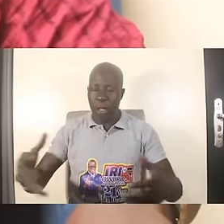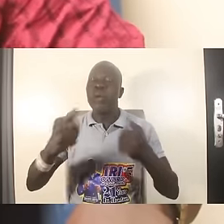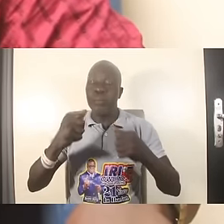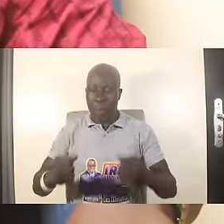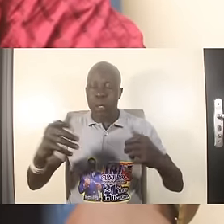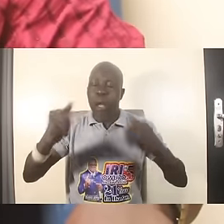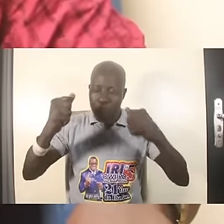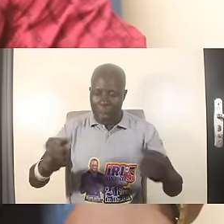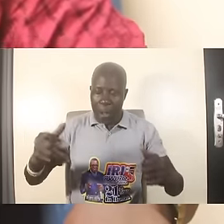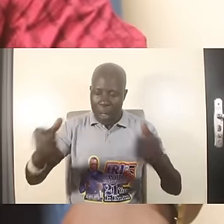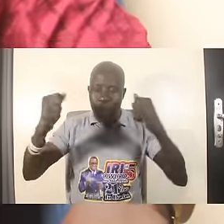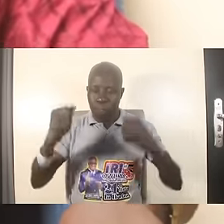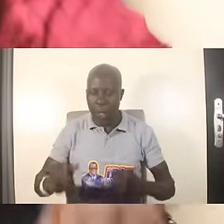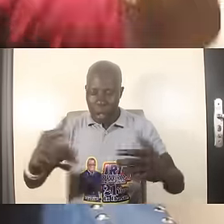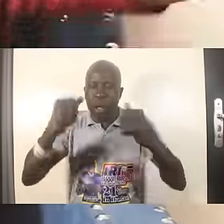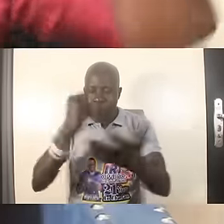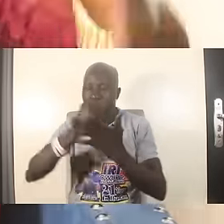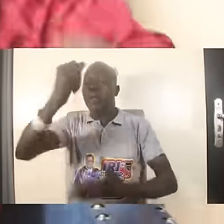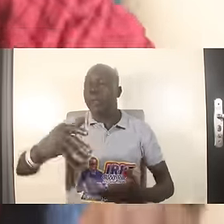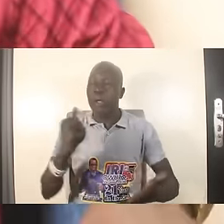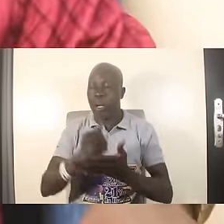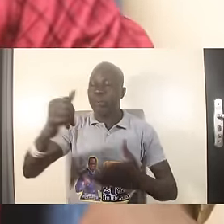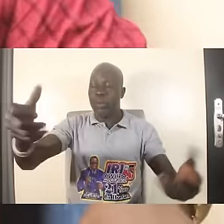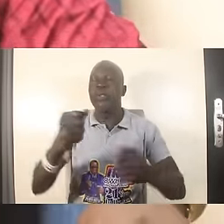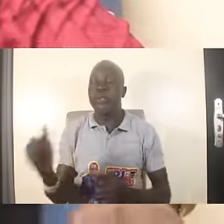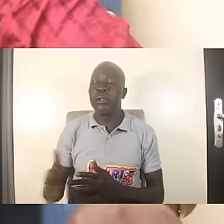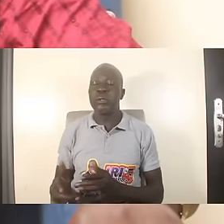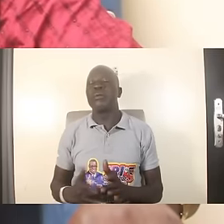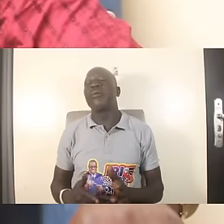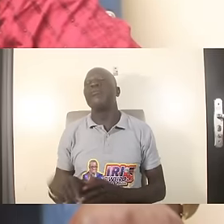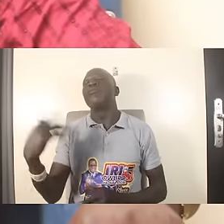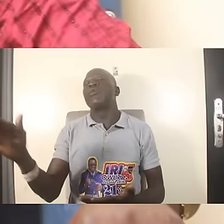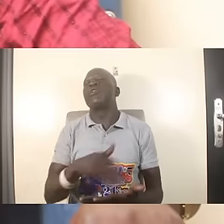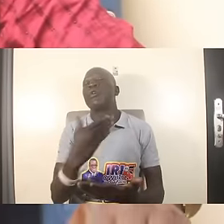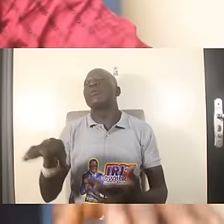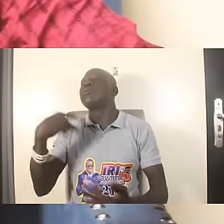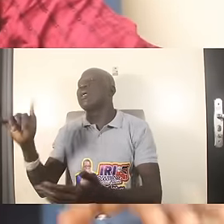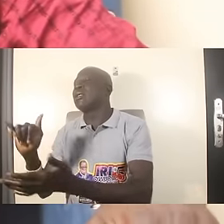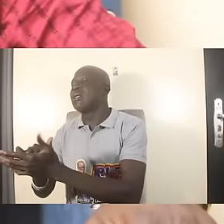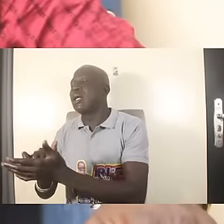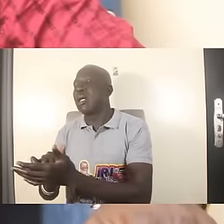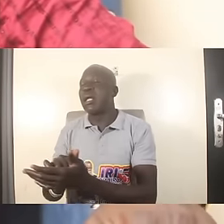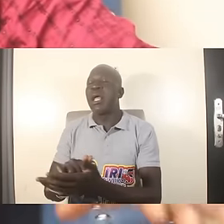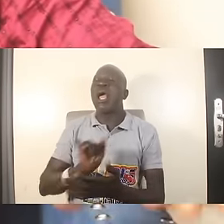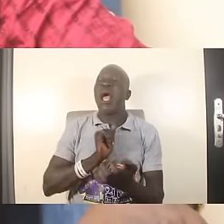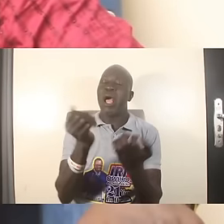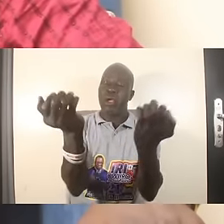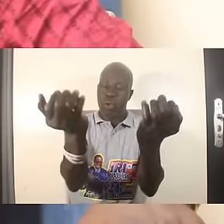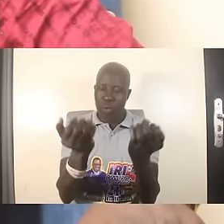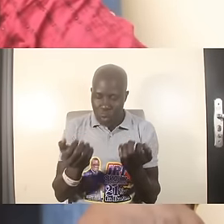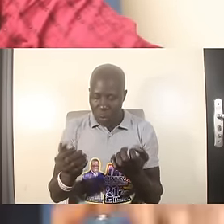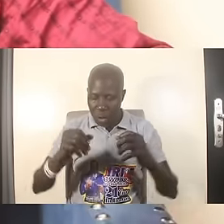Amen. Amen. Amen. Amen. Amen. Amen. Olorun ye wipe. That's what I say. Mo fe